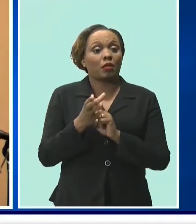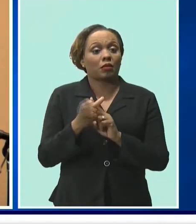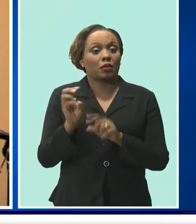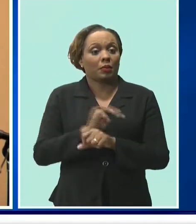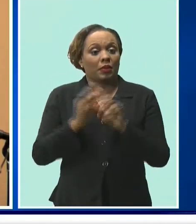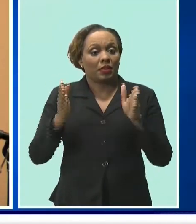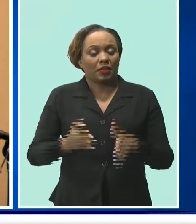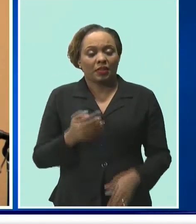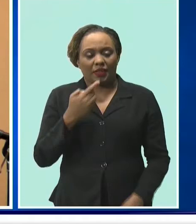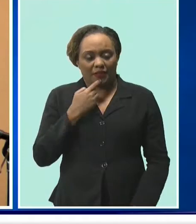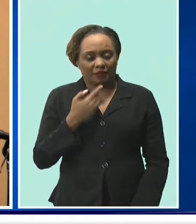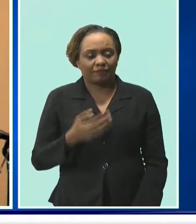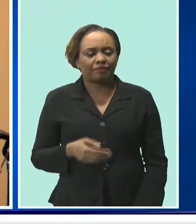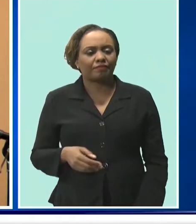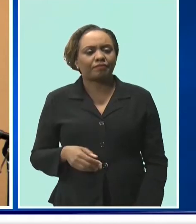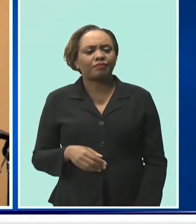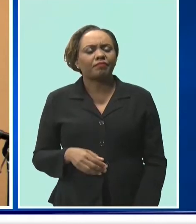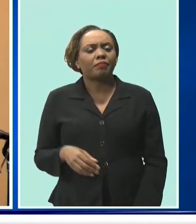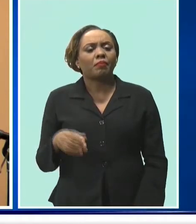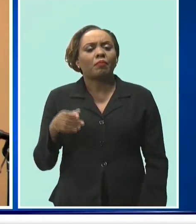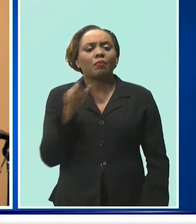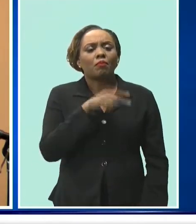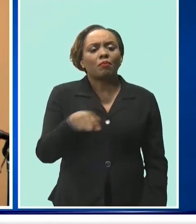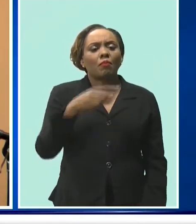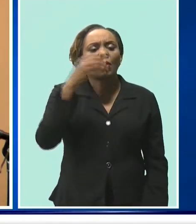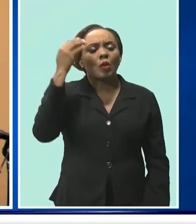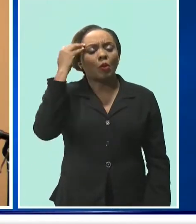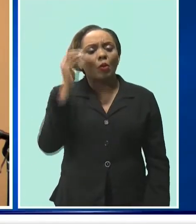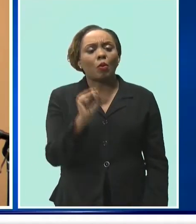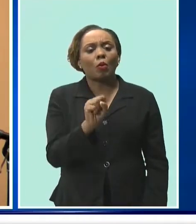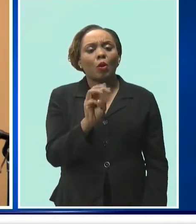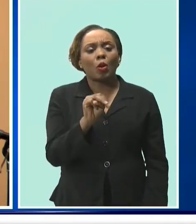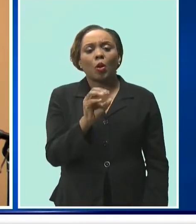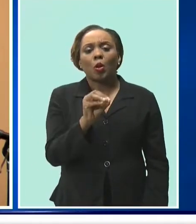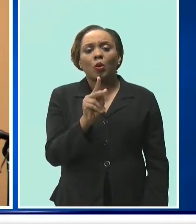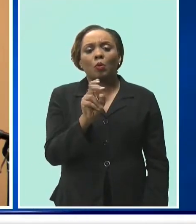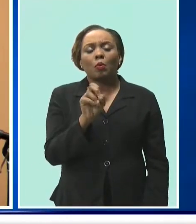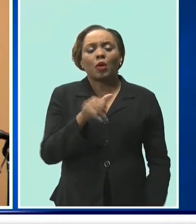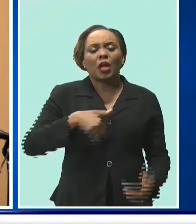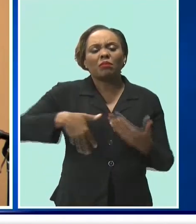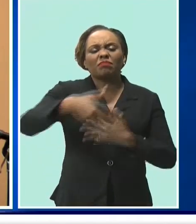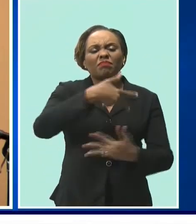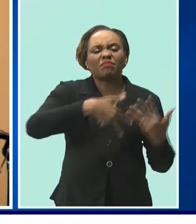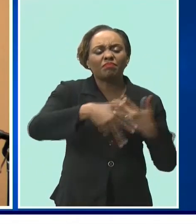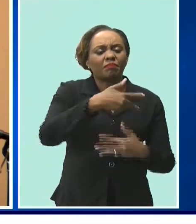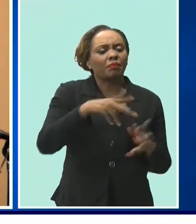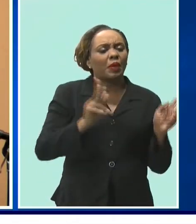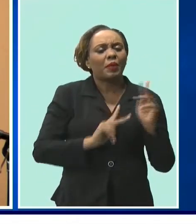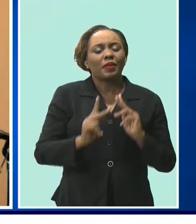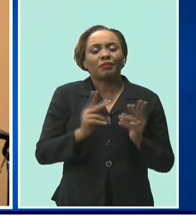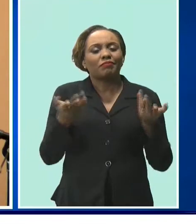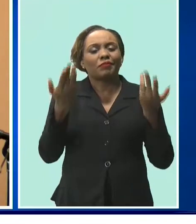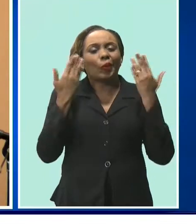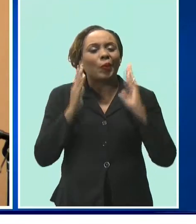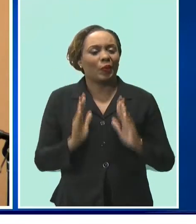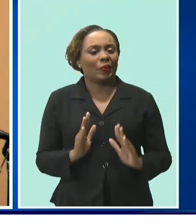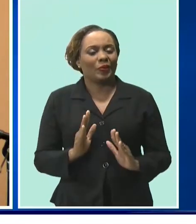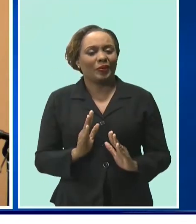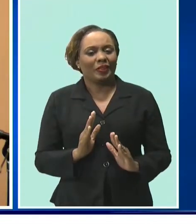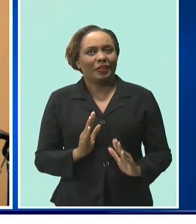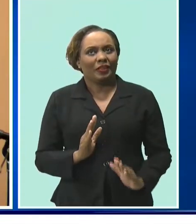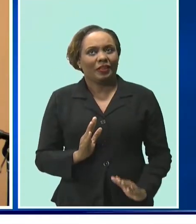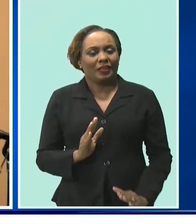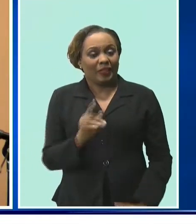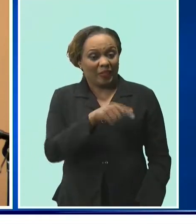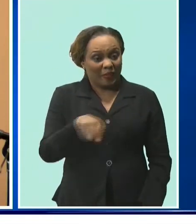and knowing Smokey in a way the general public would never be able to. You have